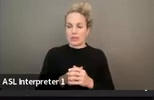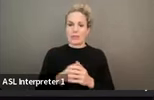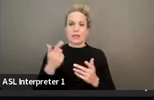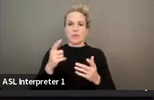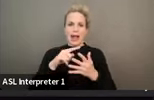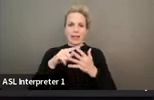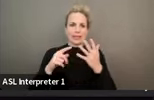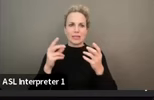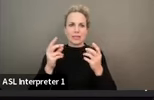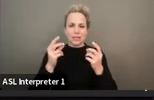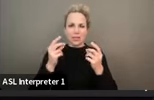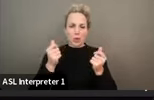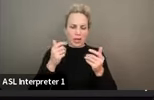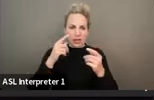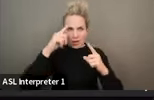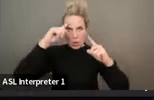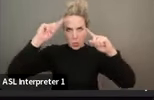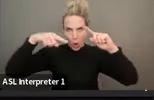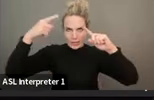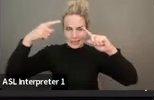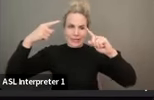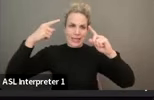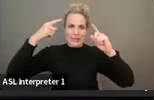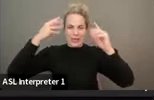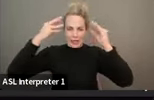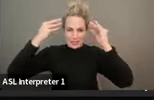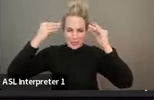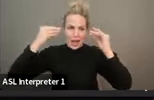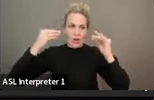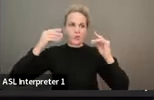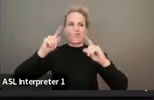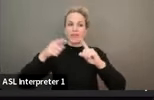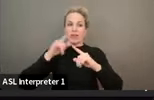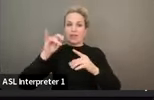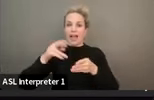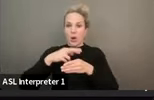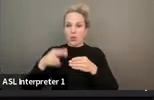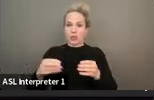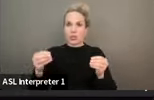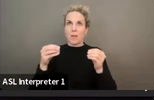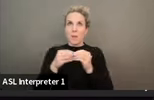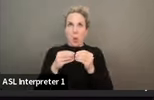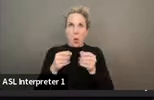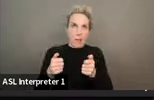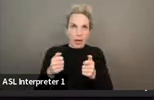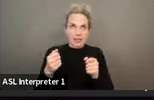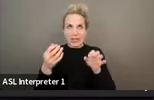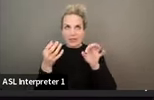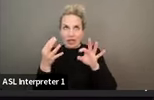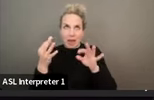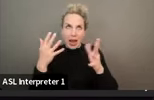quick processing that happens cognitively, which results in more button pushes and more